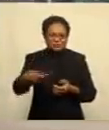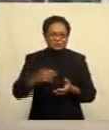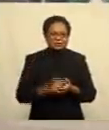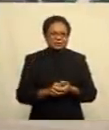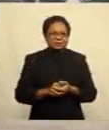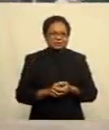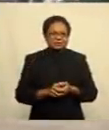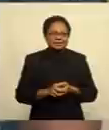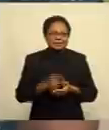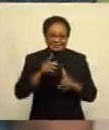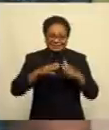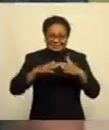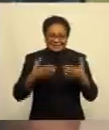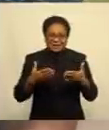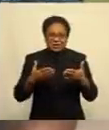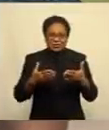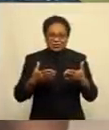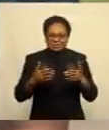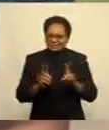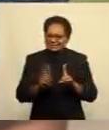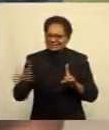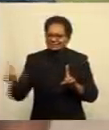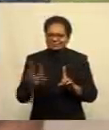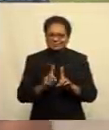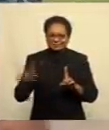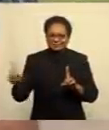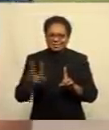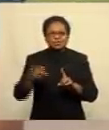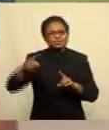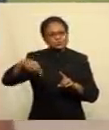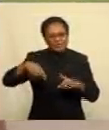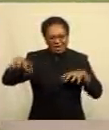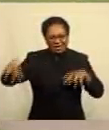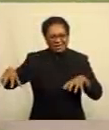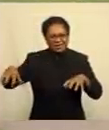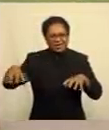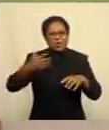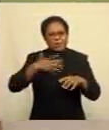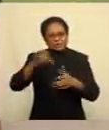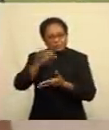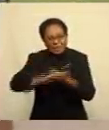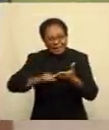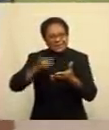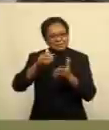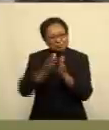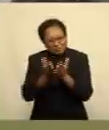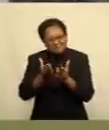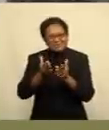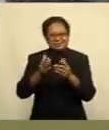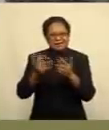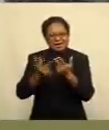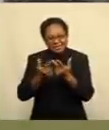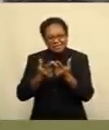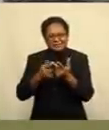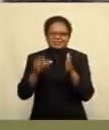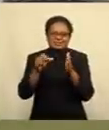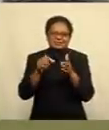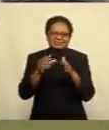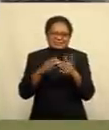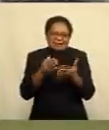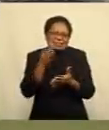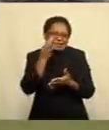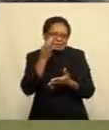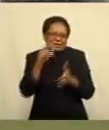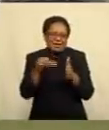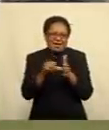from the mainland, like when we want to purchase our stationery and things like that. And we